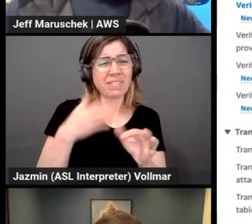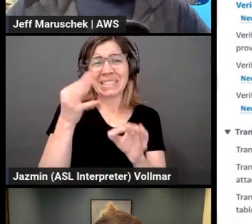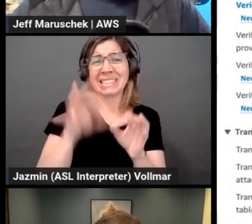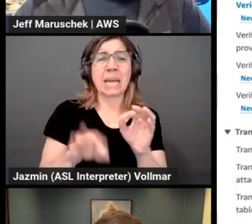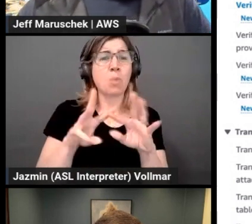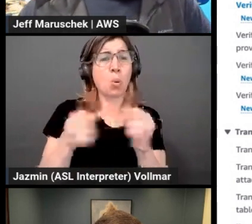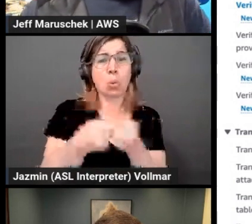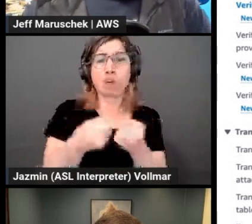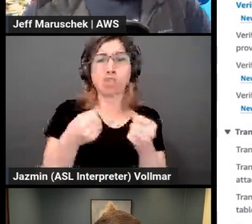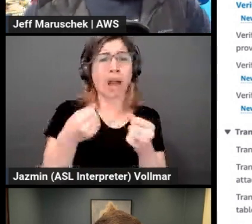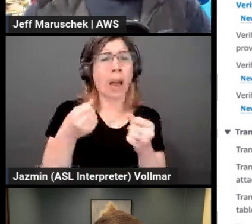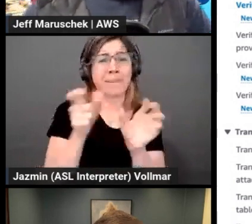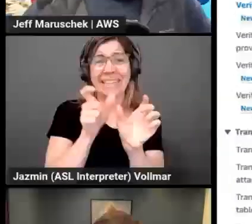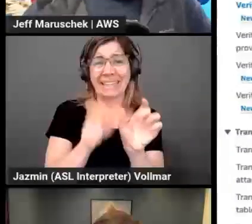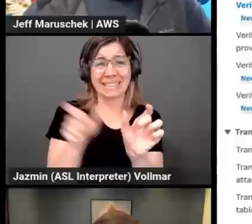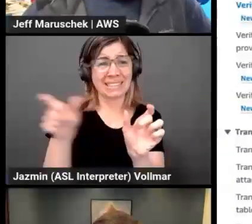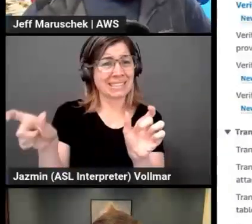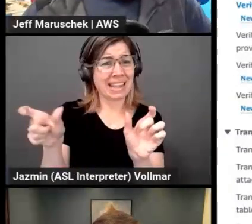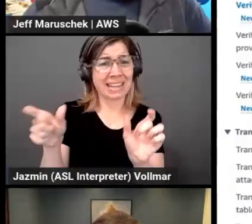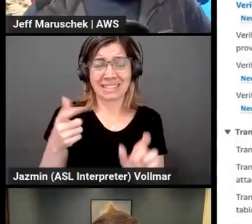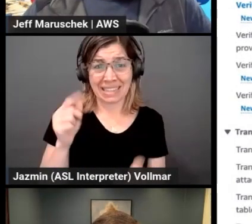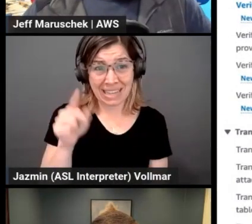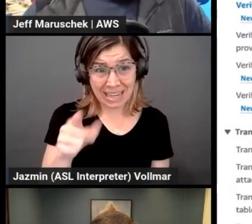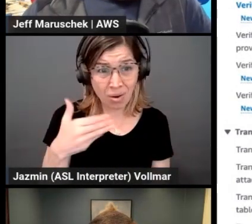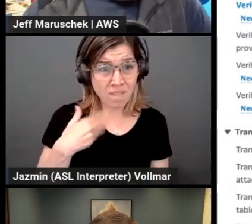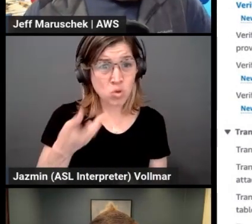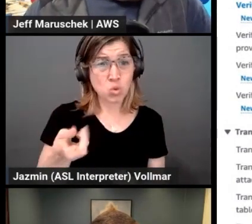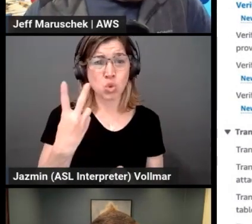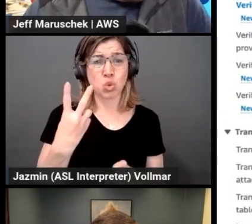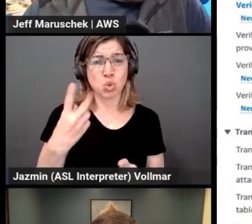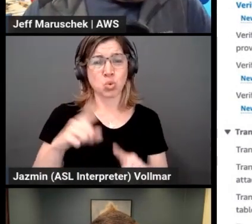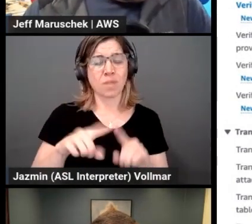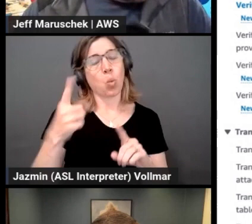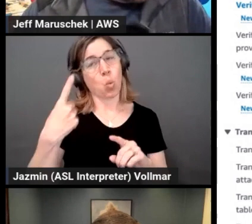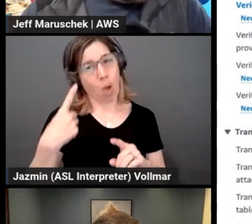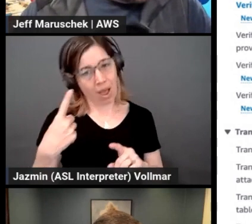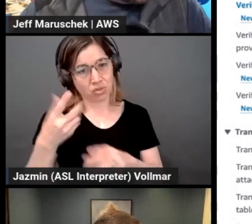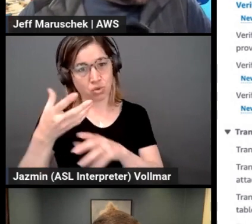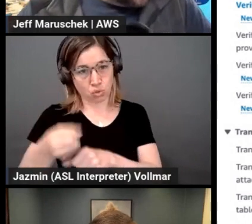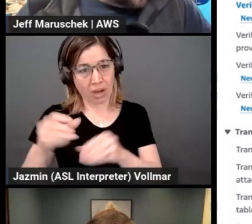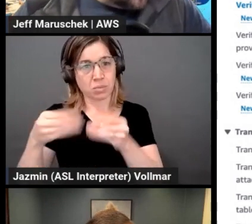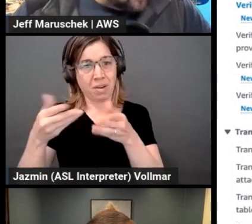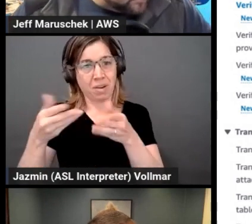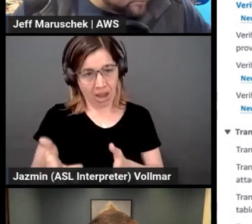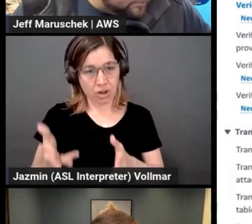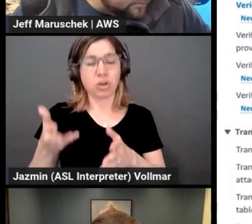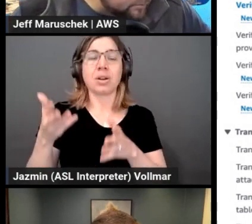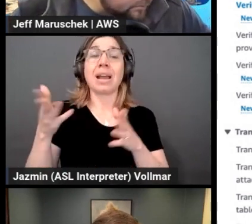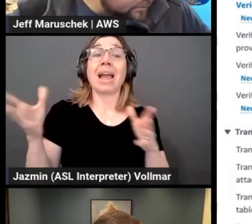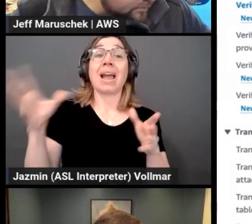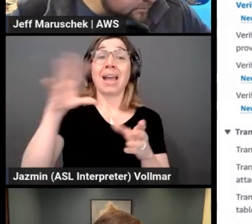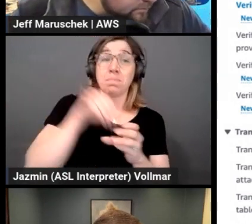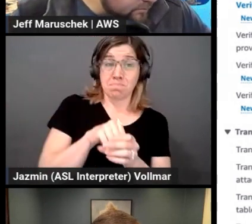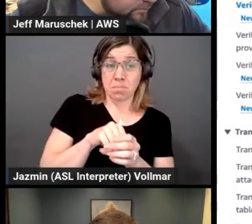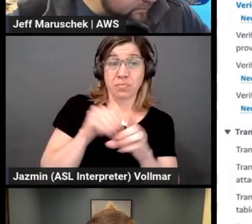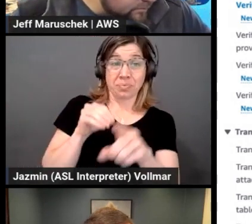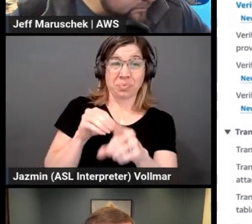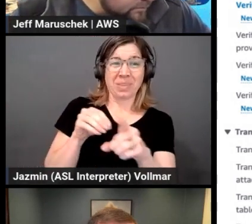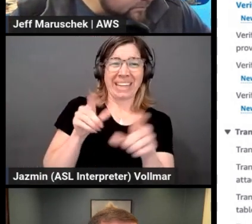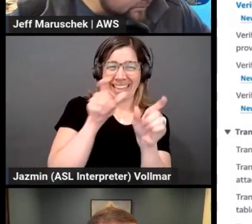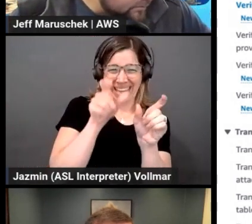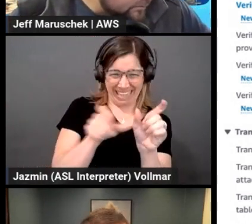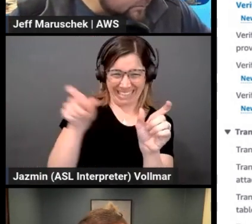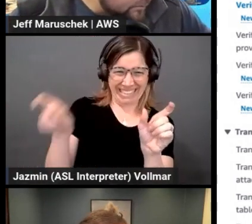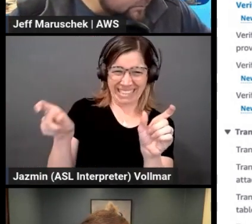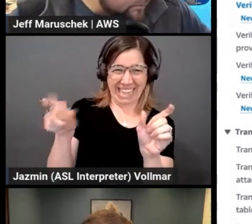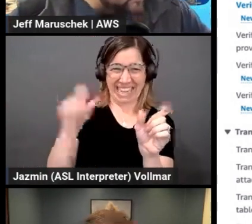in here, I have two different, or one trust provider. And then as part of the instance, you can create something